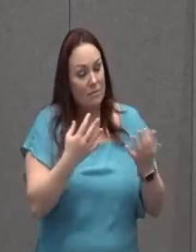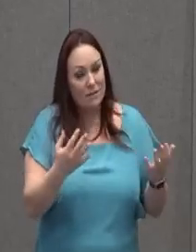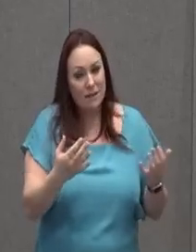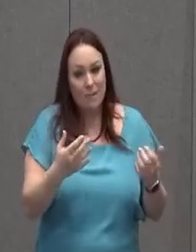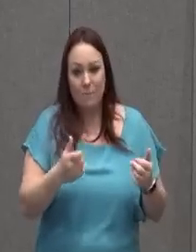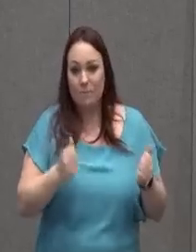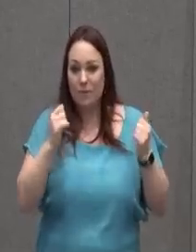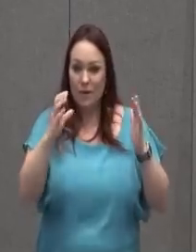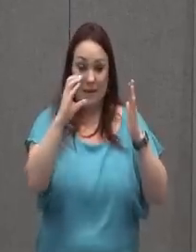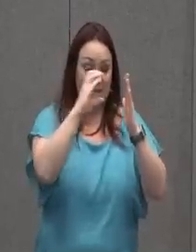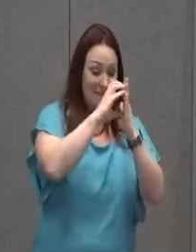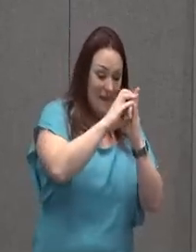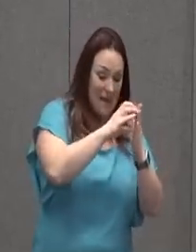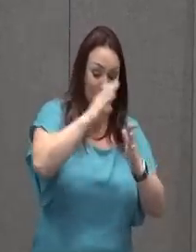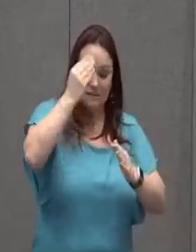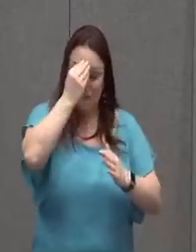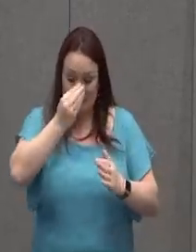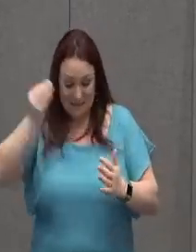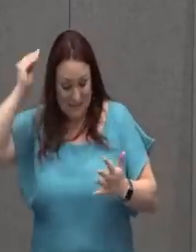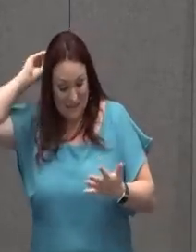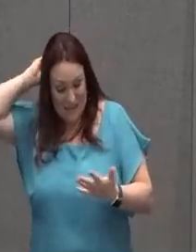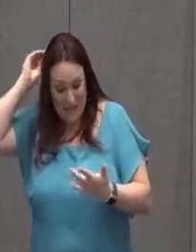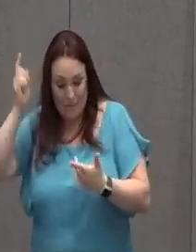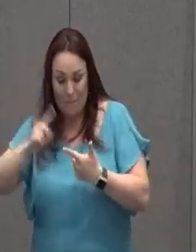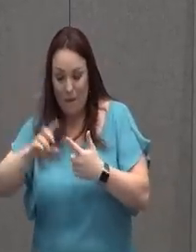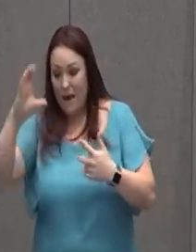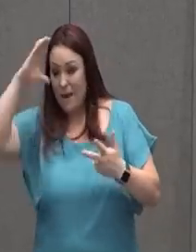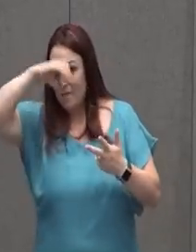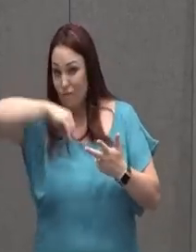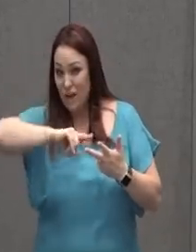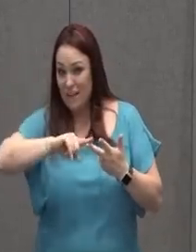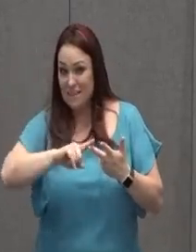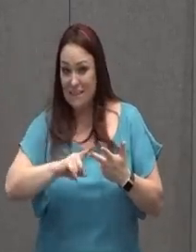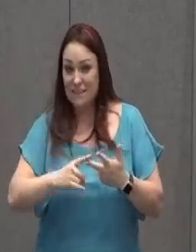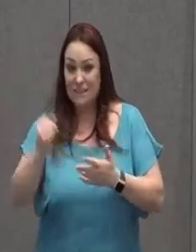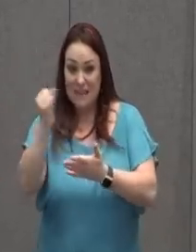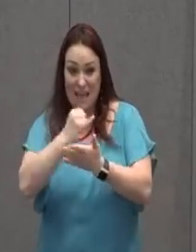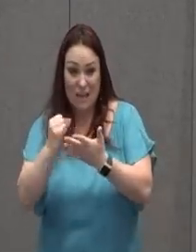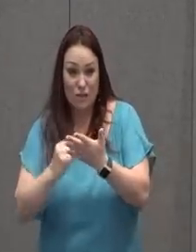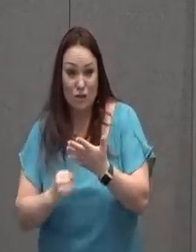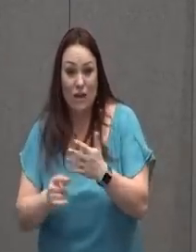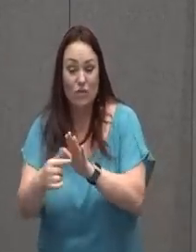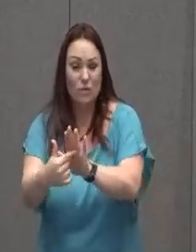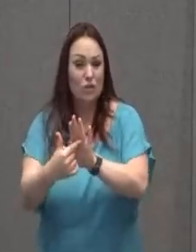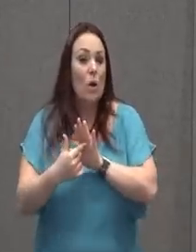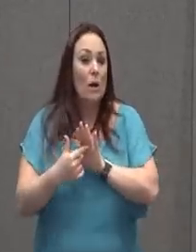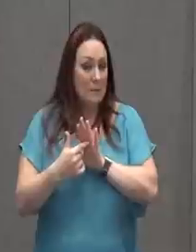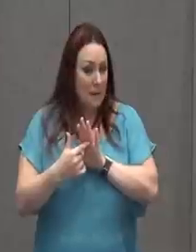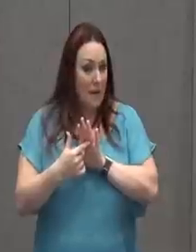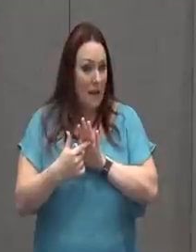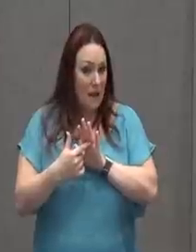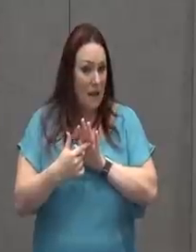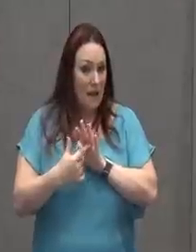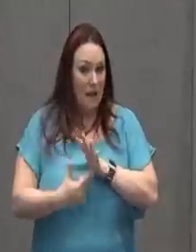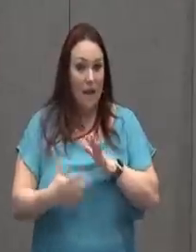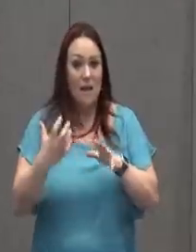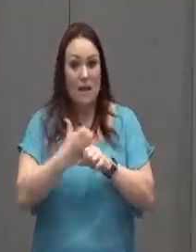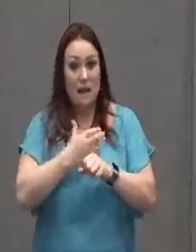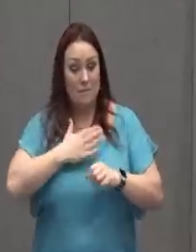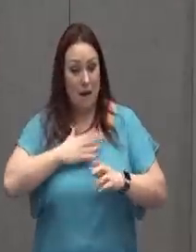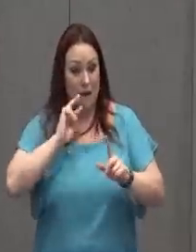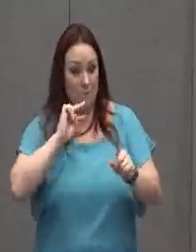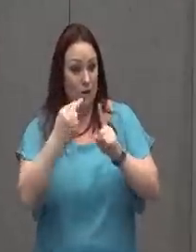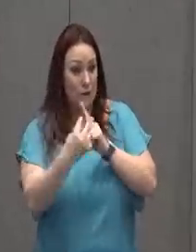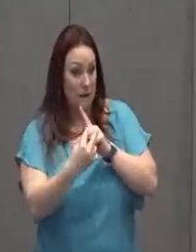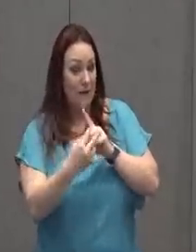know, all this text evidence, the schema, the inferencing, the illustrations you were showing me, getting my perspective